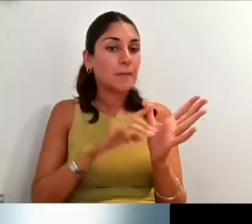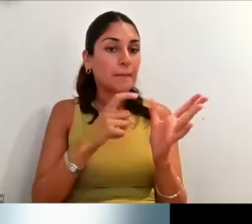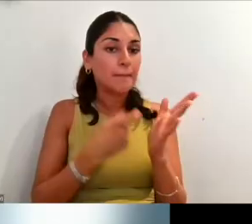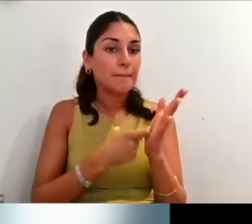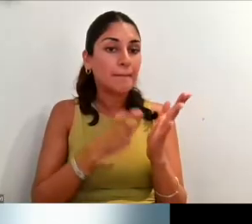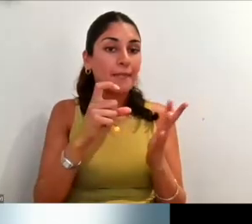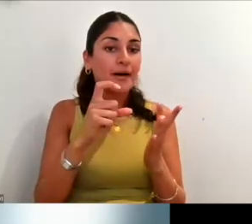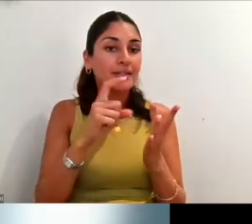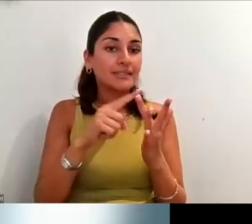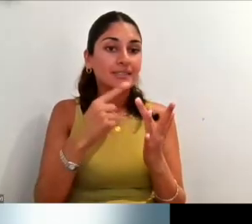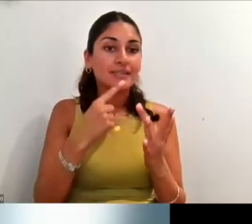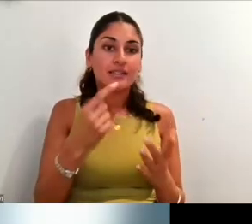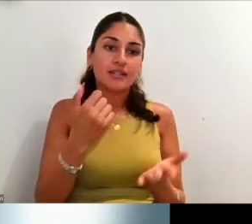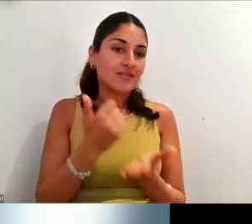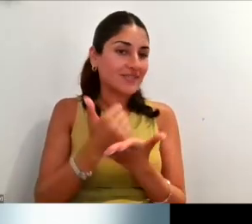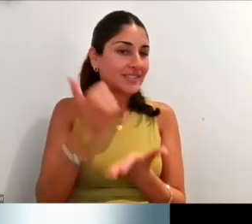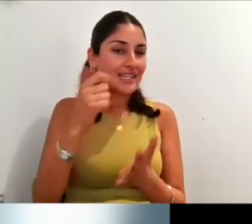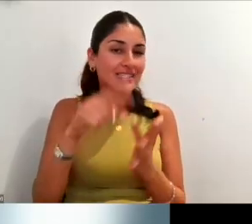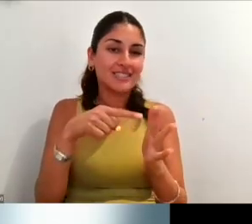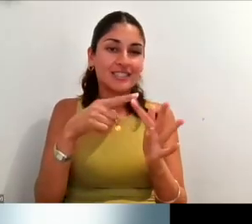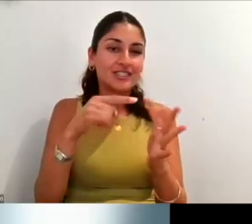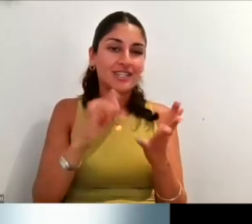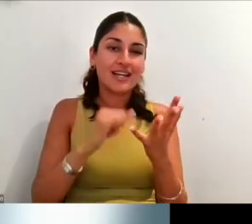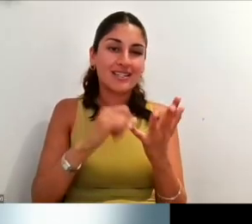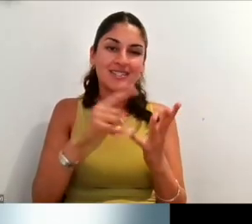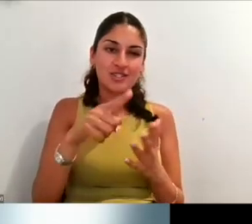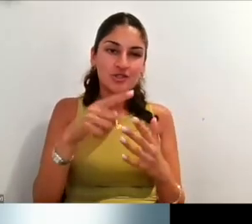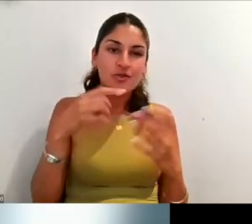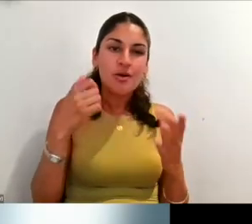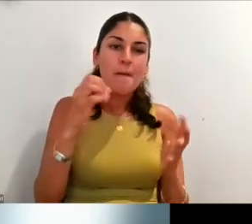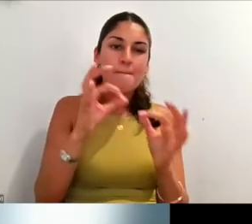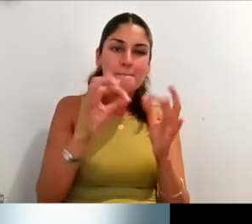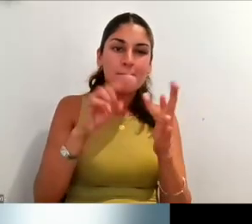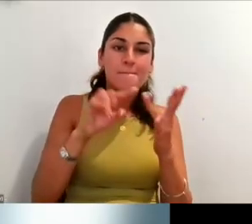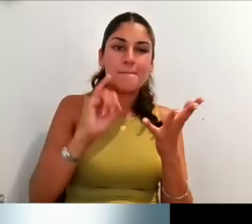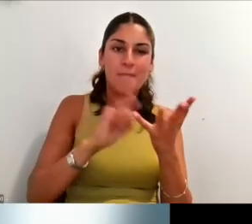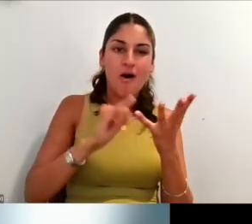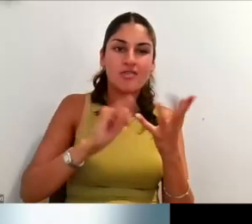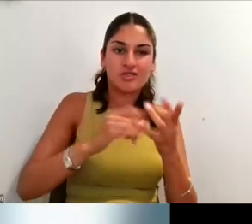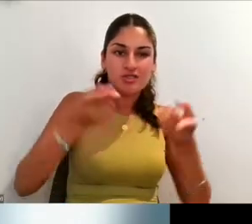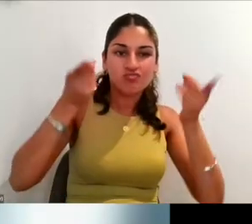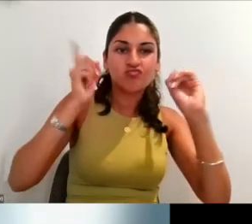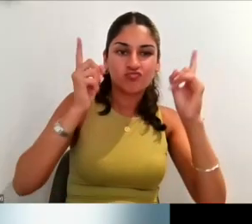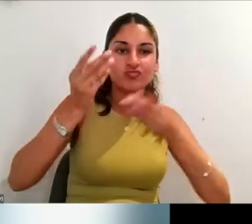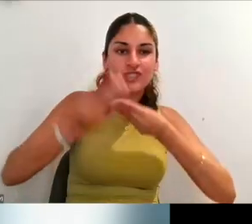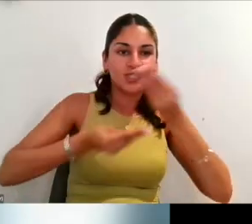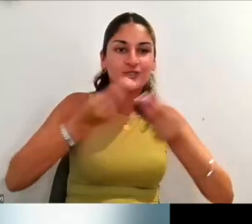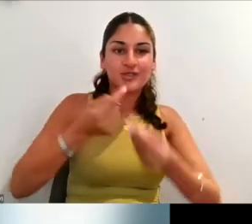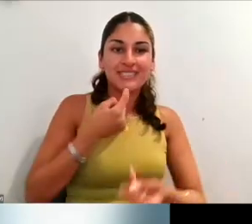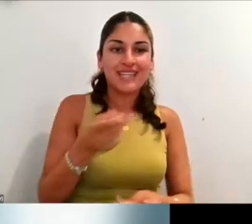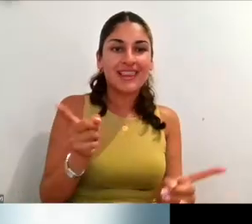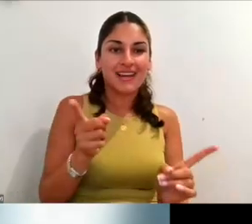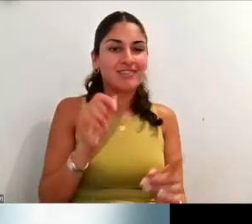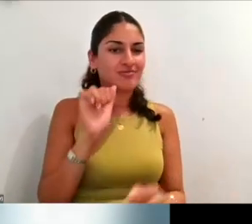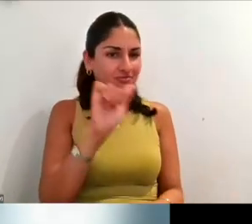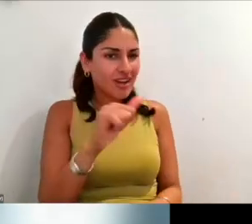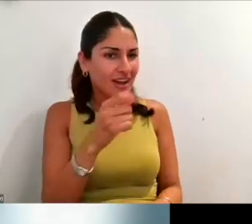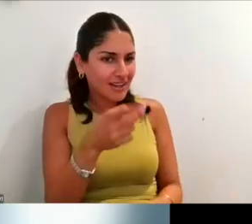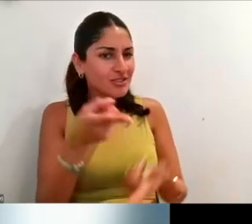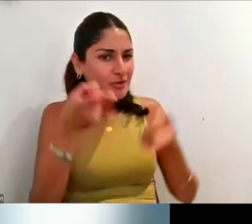was fab. Jess, you're such a boss storyteller. It's true. You are a boss.